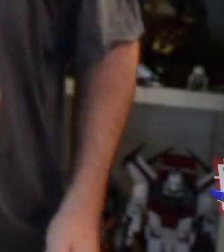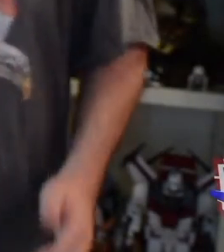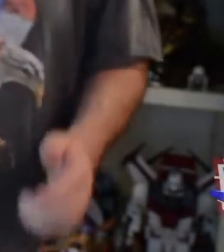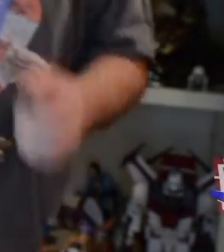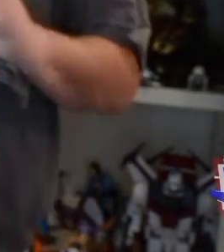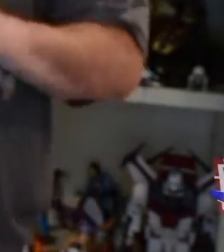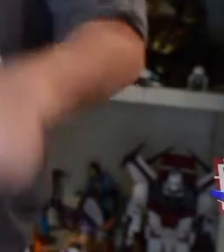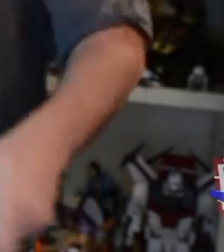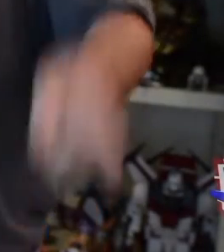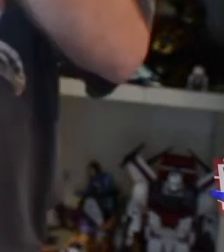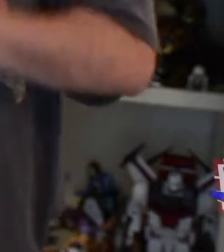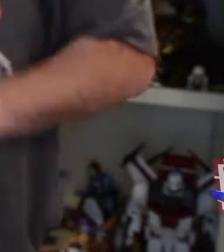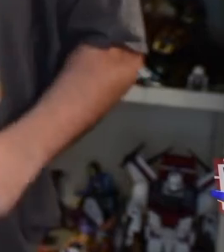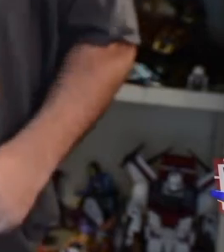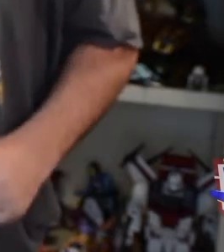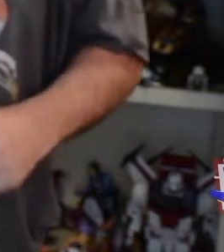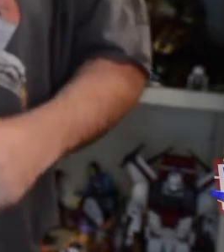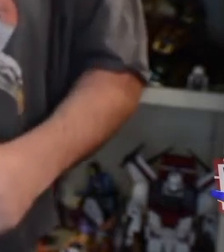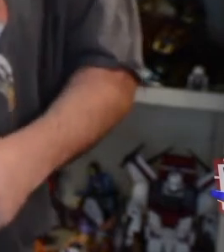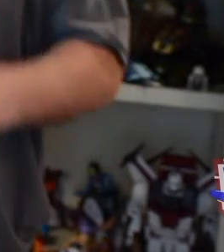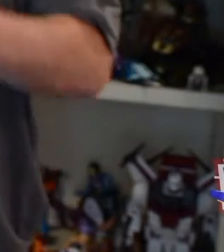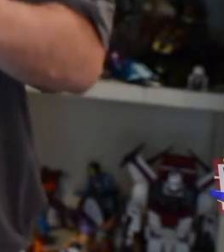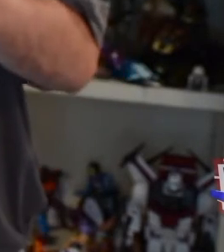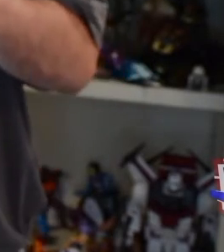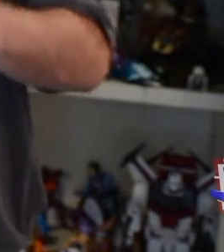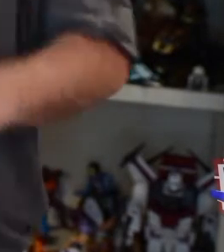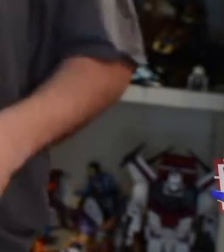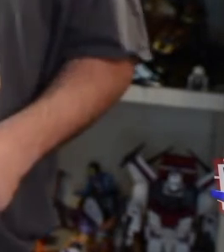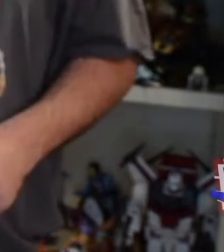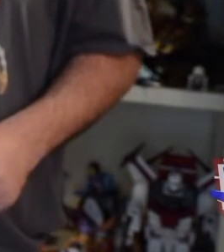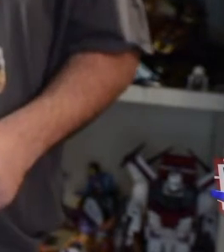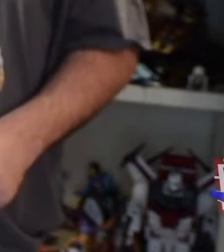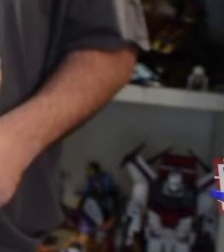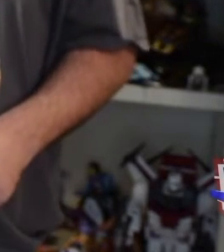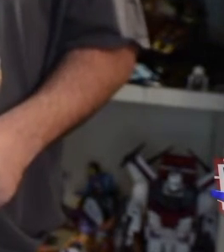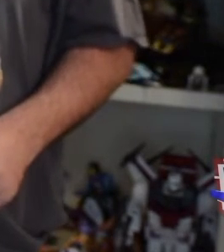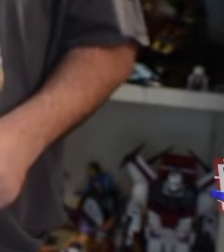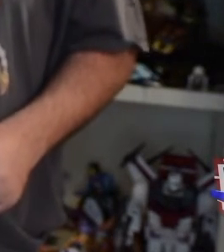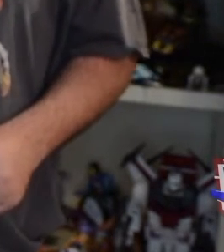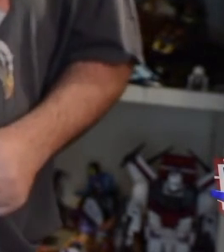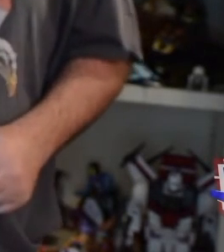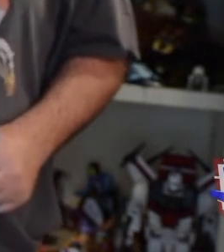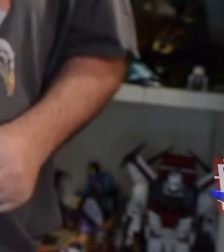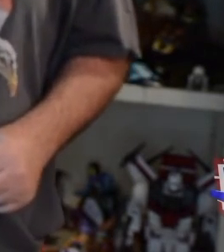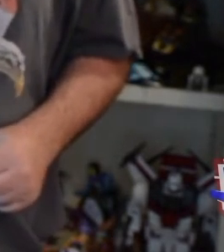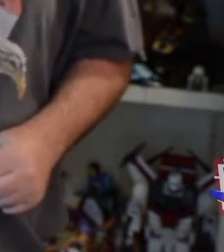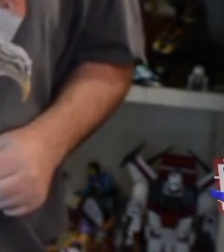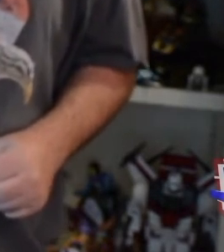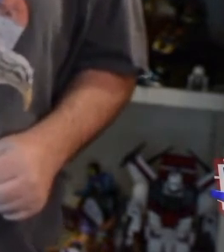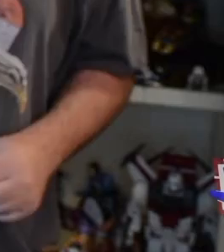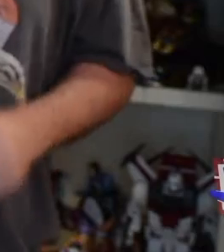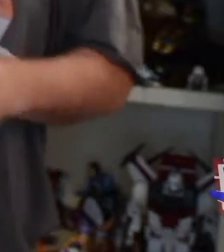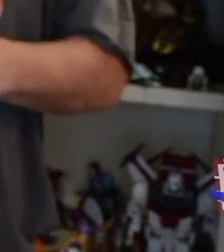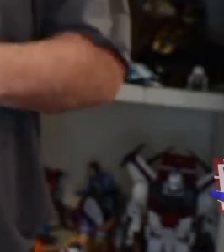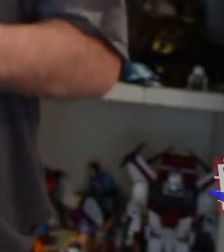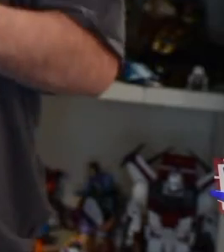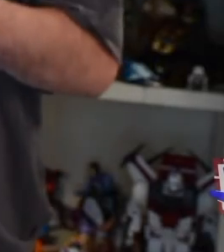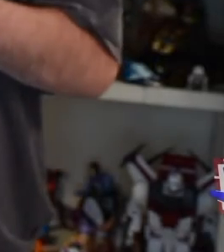Hi, and welcome to The Signing Nerd. My name is Mark